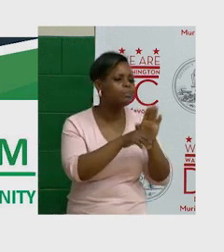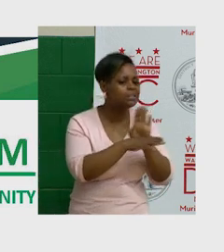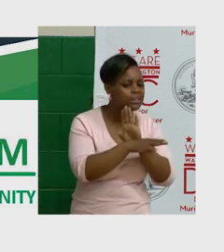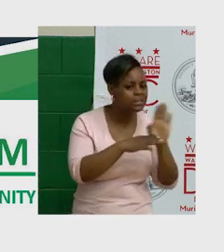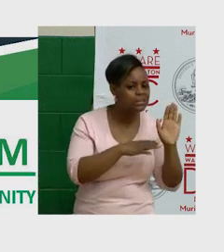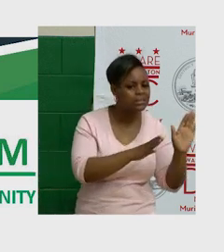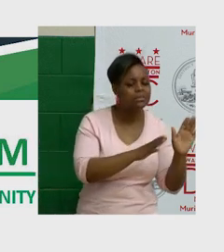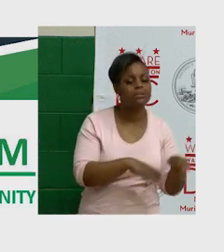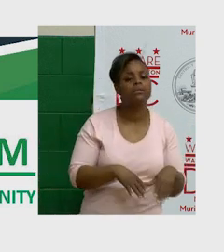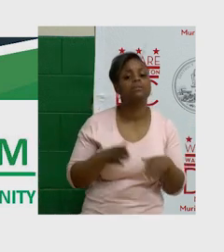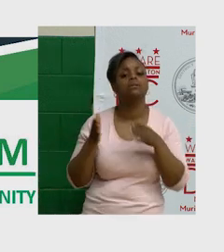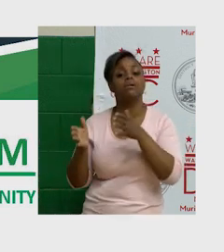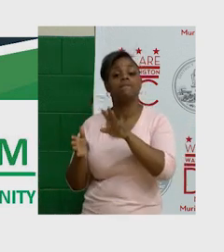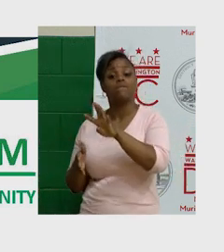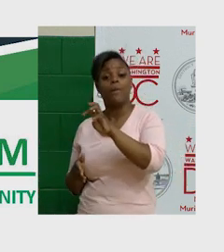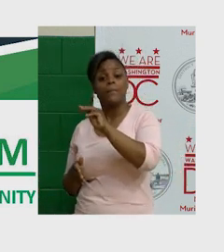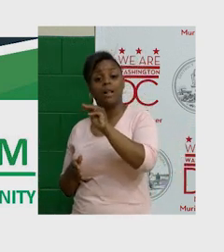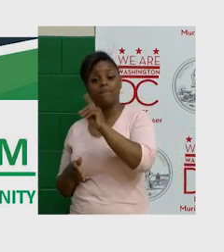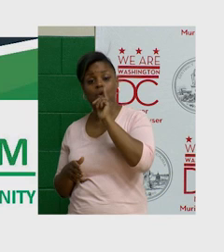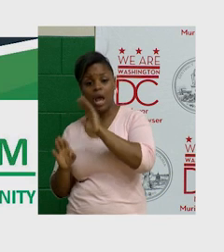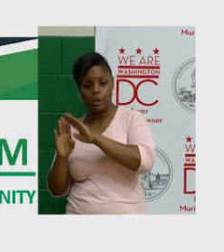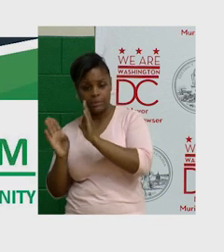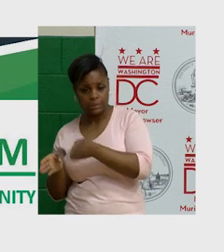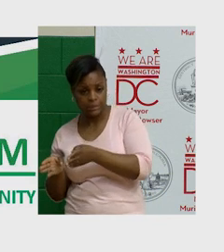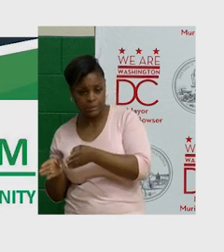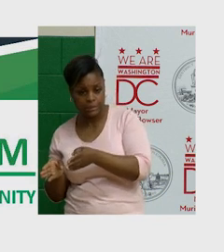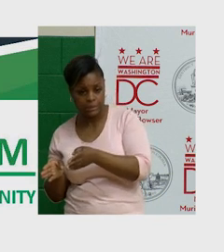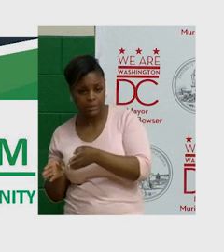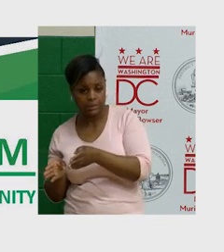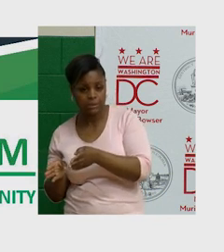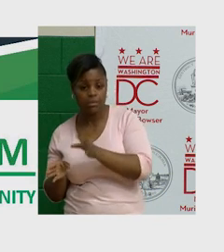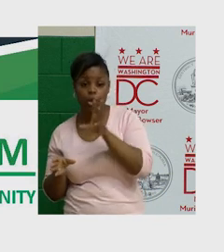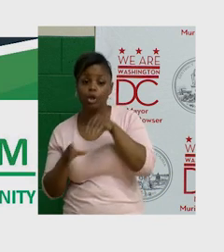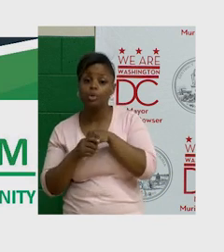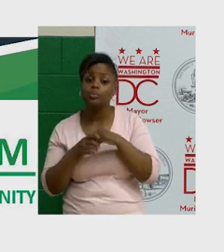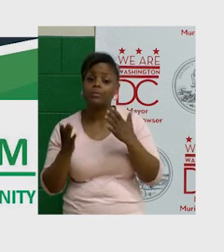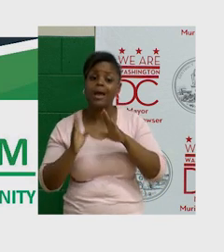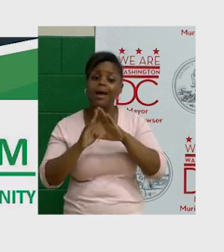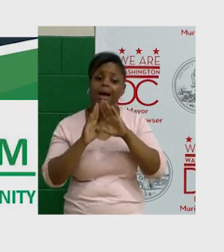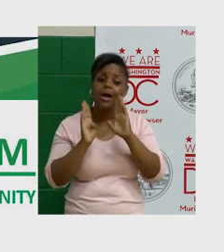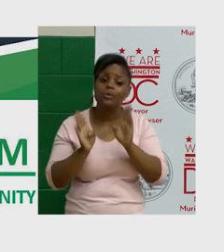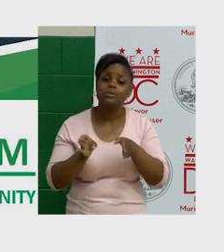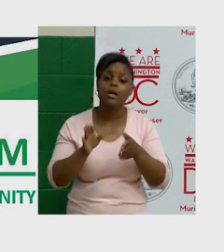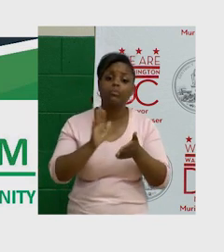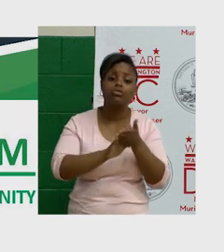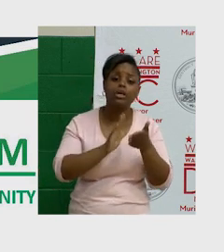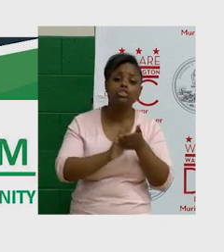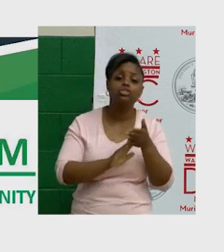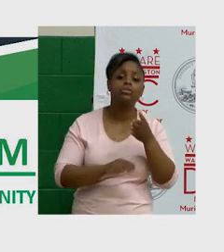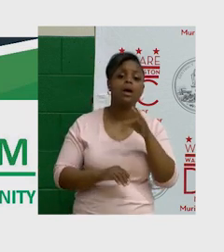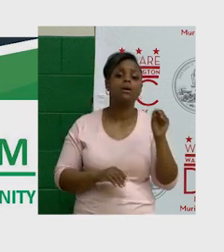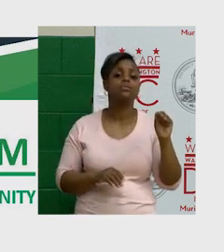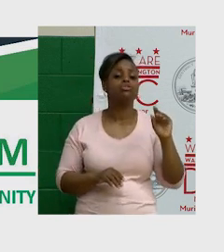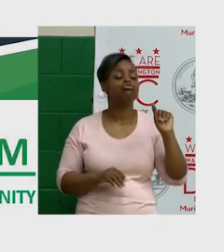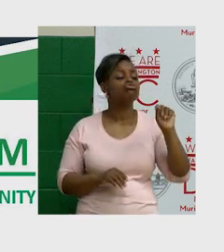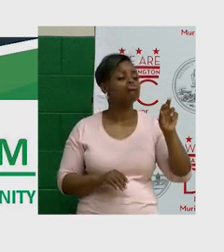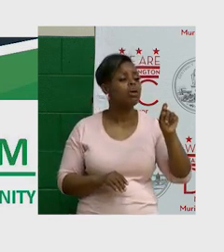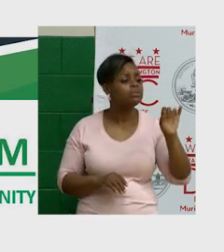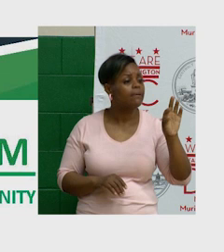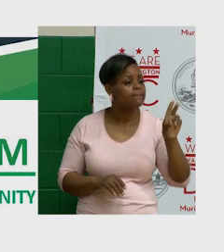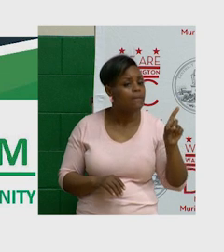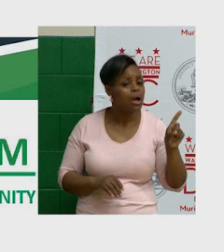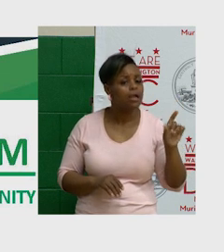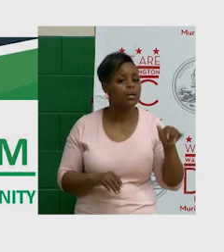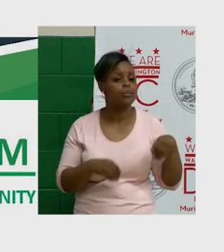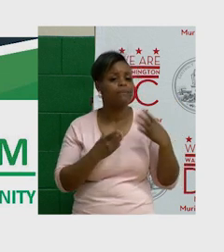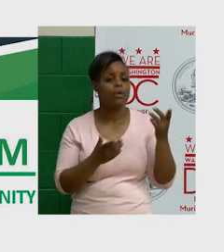about $400 million in housing. This includes our Housing Production Trust Fund, some of the housing supports that we provide for our Homer DC